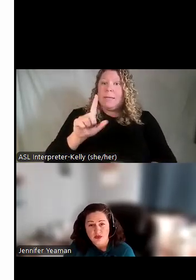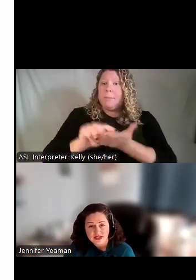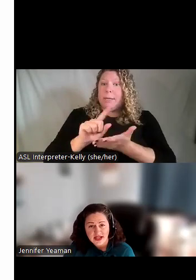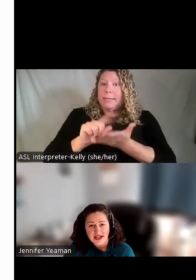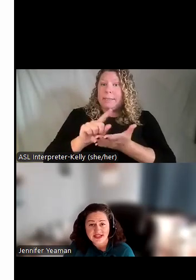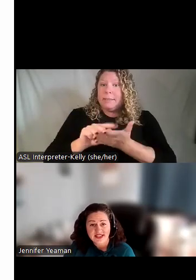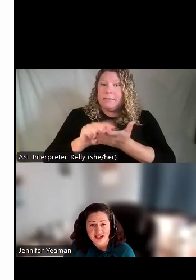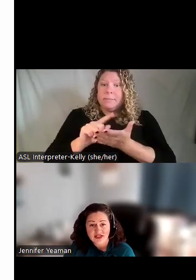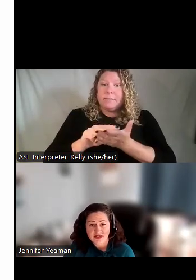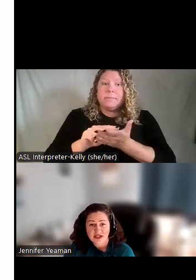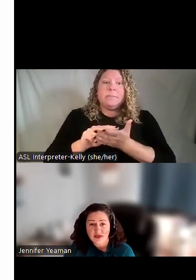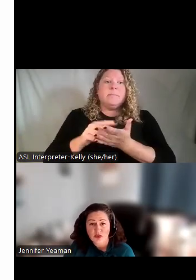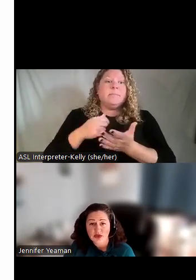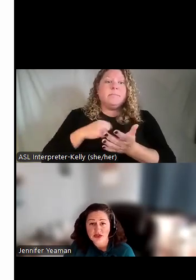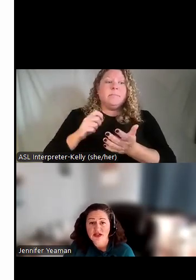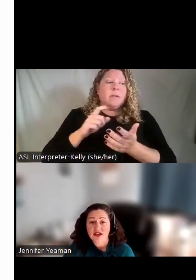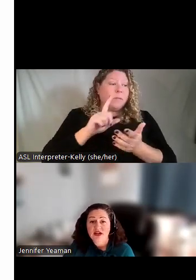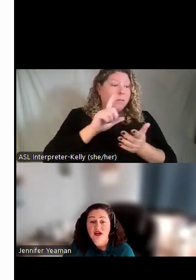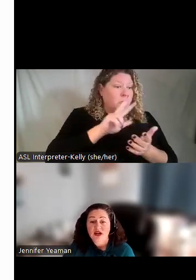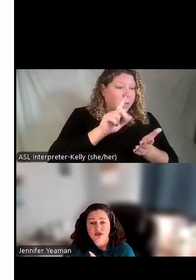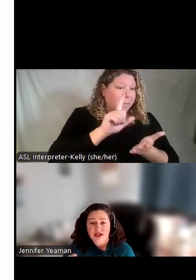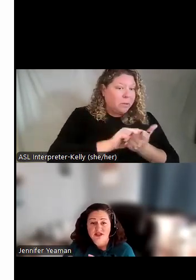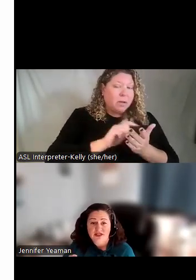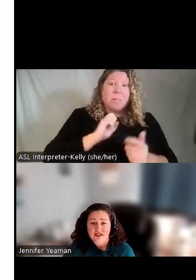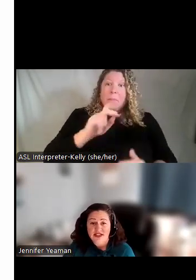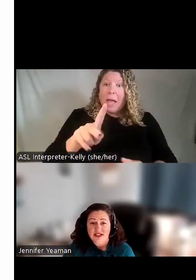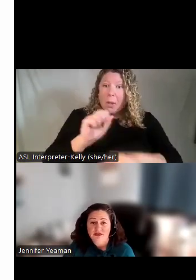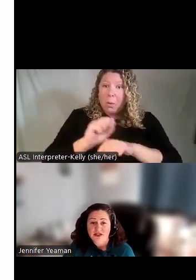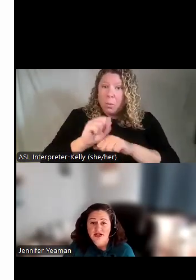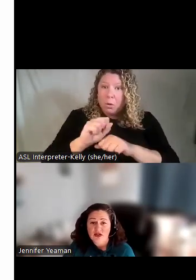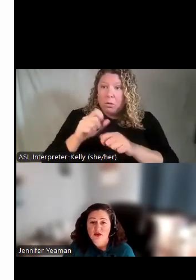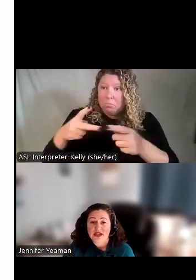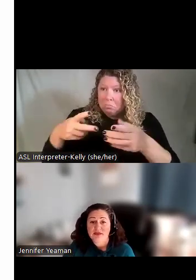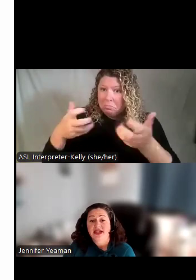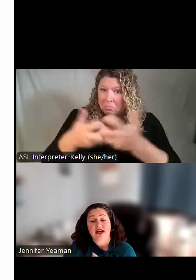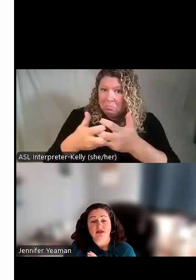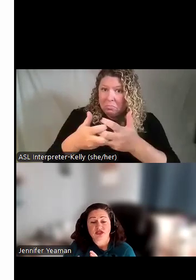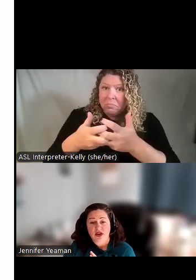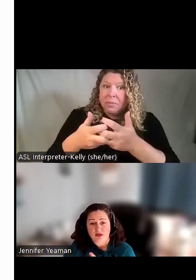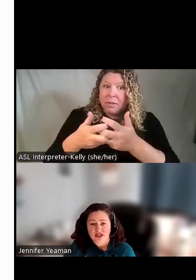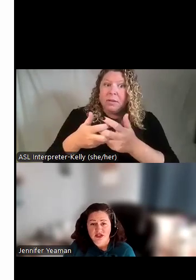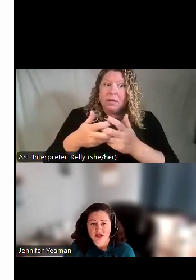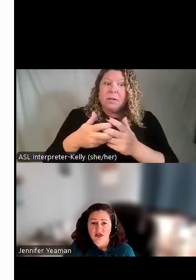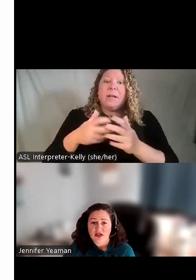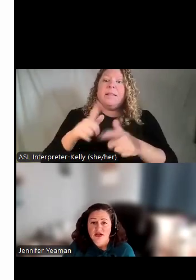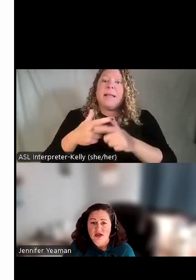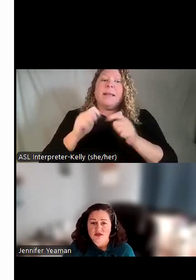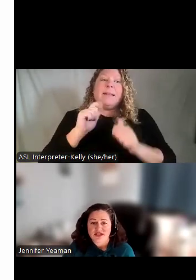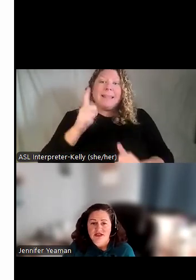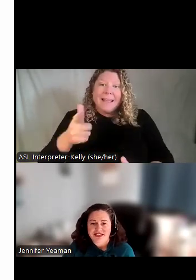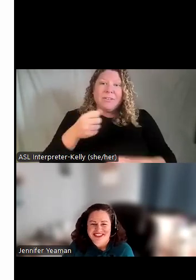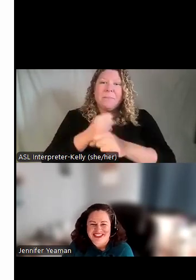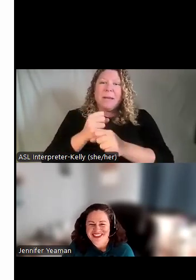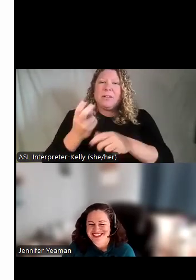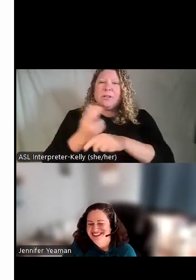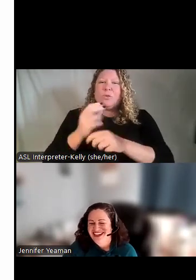back to the work site, test it out to see if it'll work. Once we got the final idea figured out, we can make it out of a stronger material